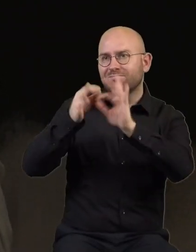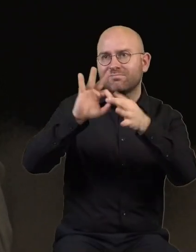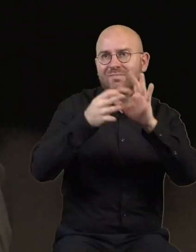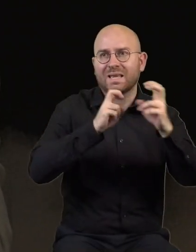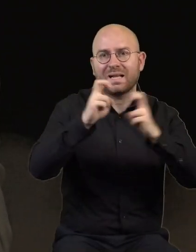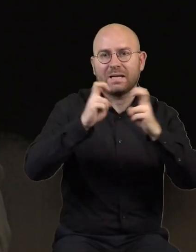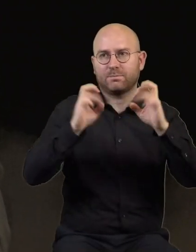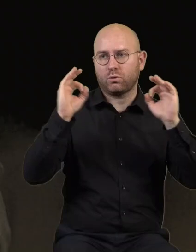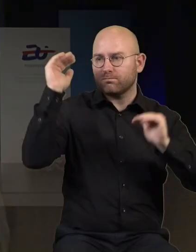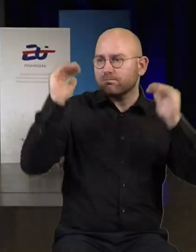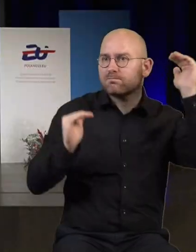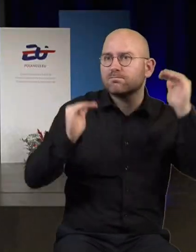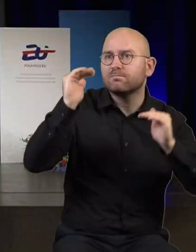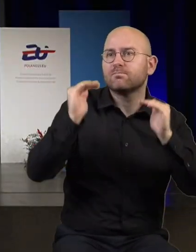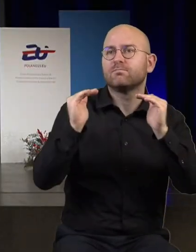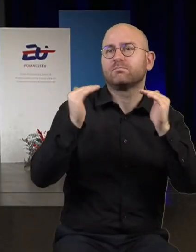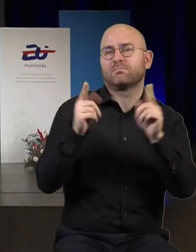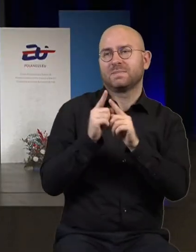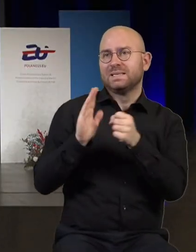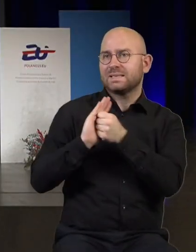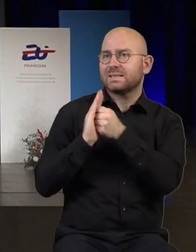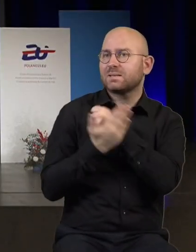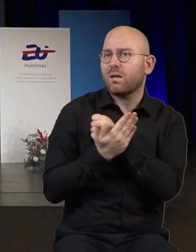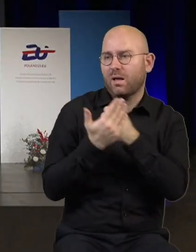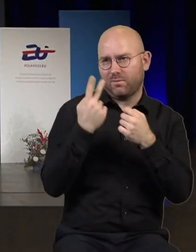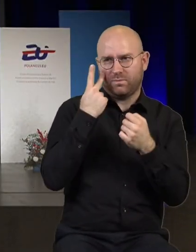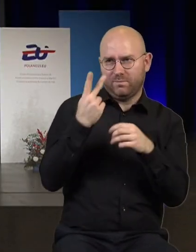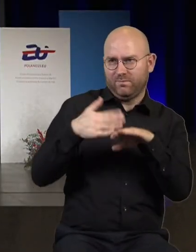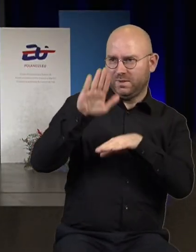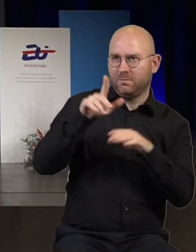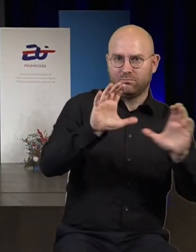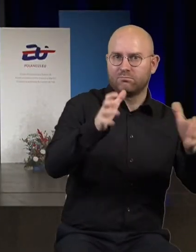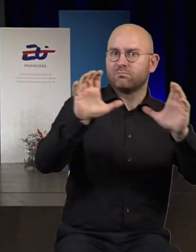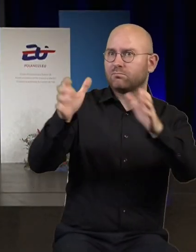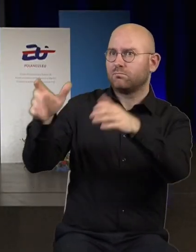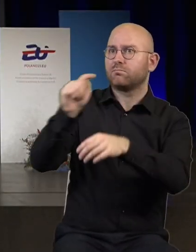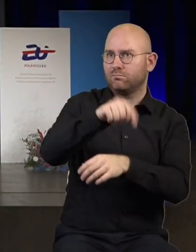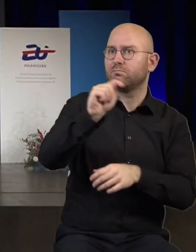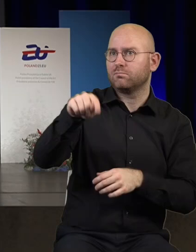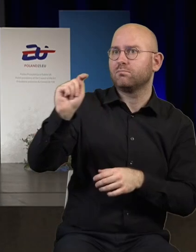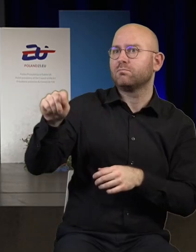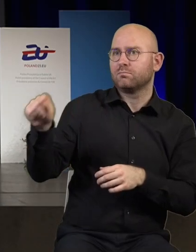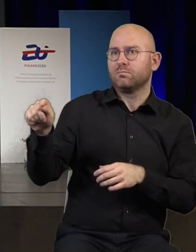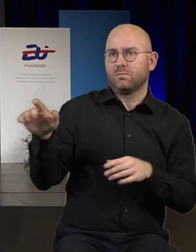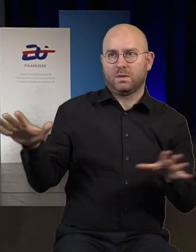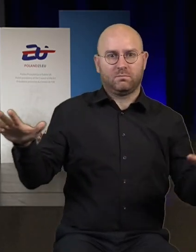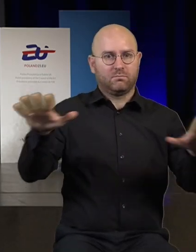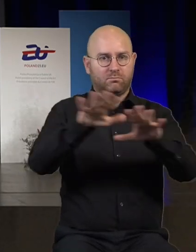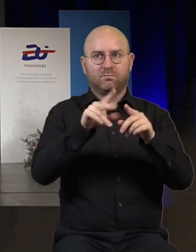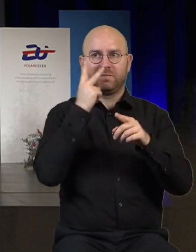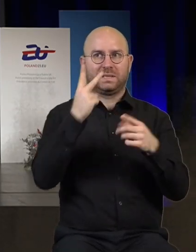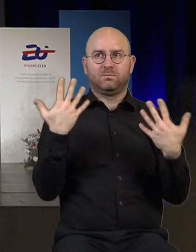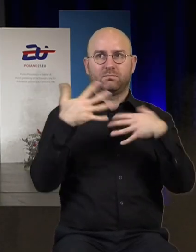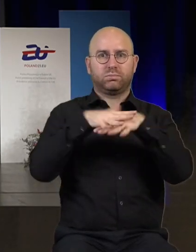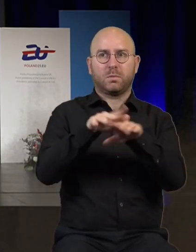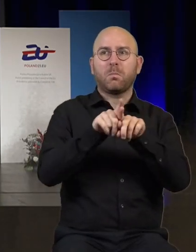now something that we are seeing more and more coming into sharp focus. I mean, we've been involved in doing the transport planning